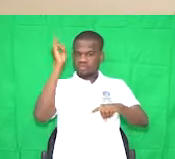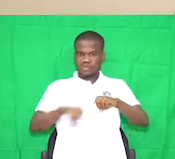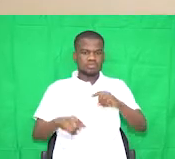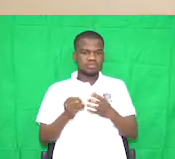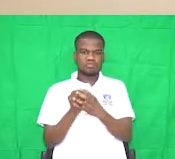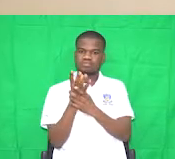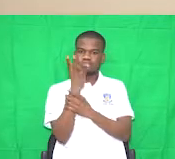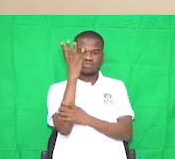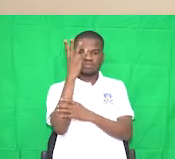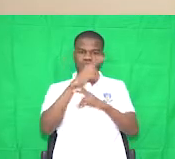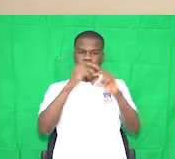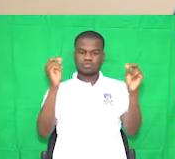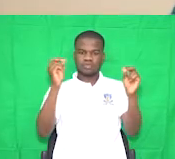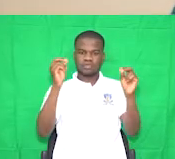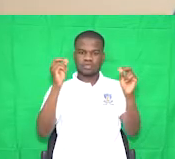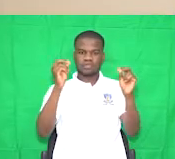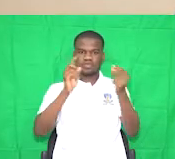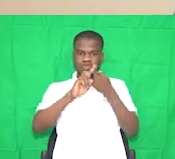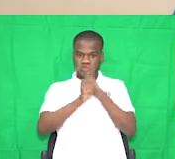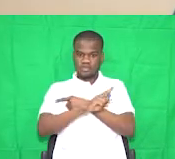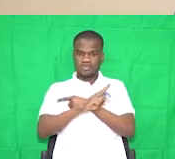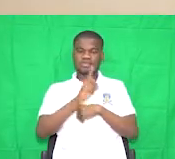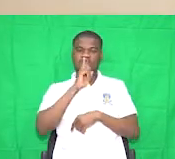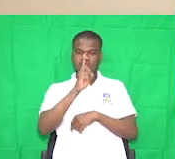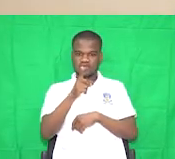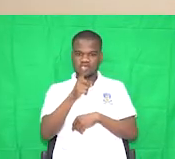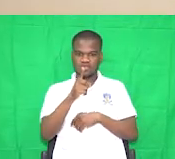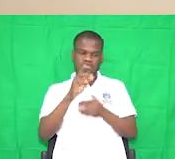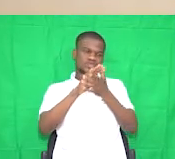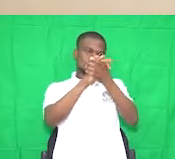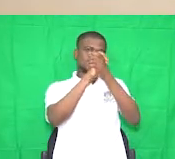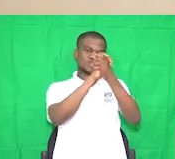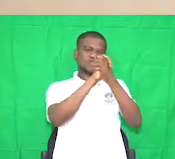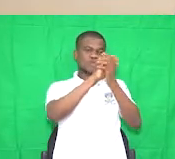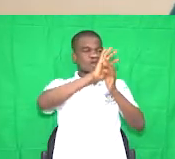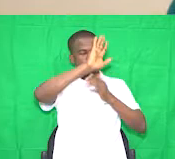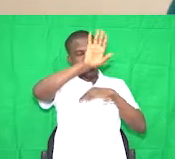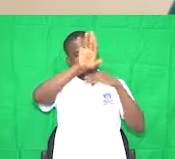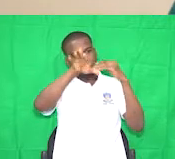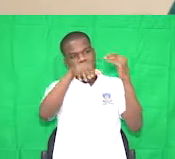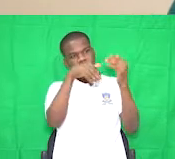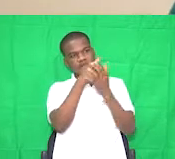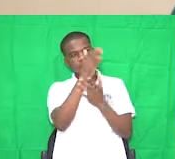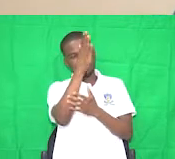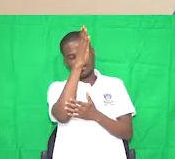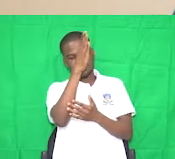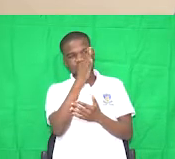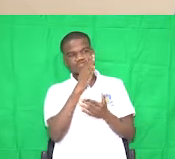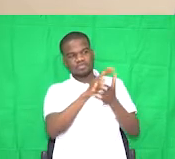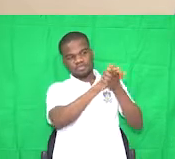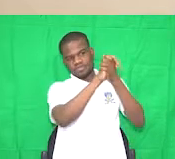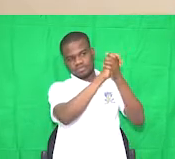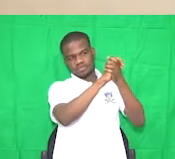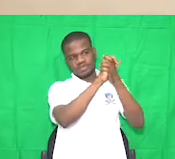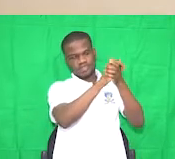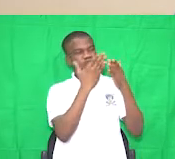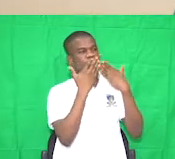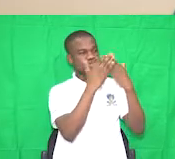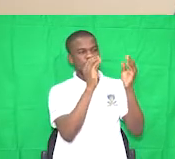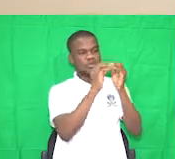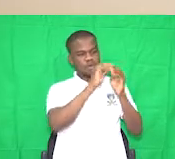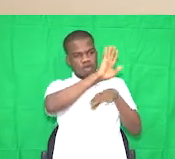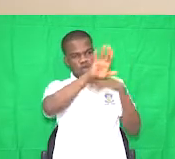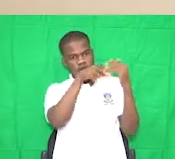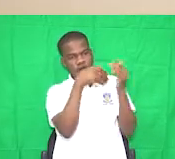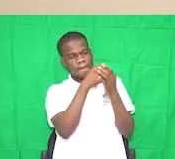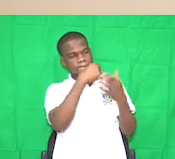us to be in future. Today, I say Aiko to you, my parent, and I thank you